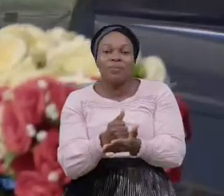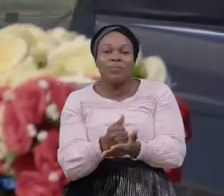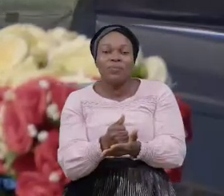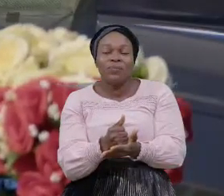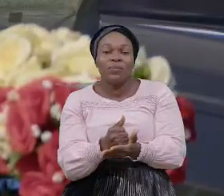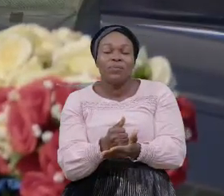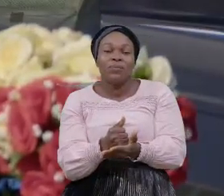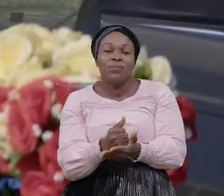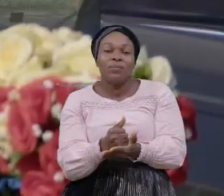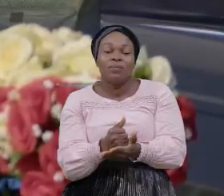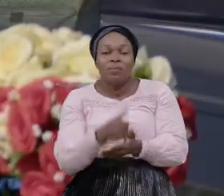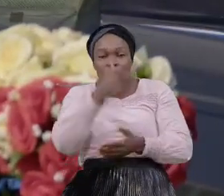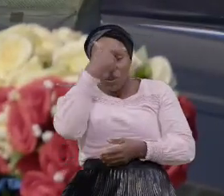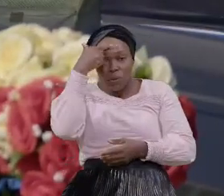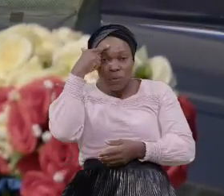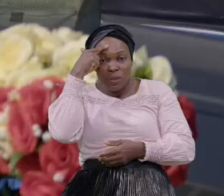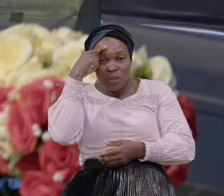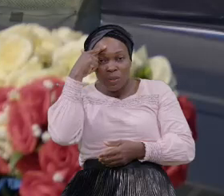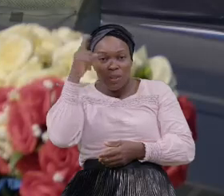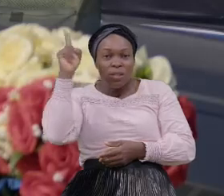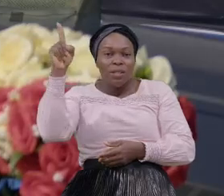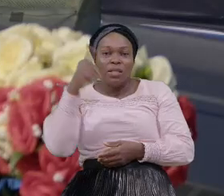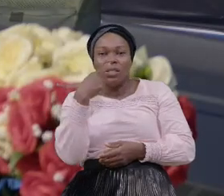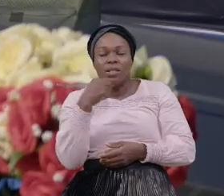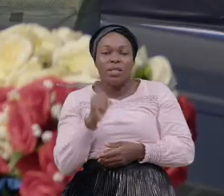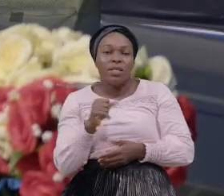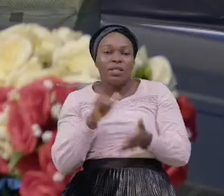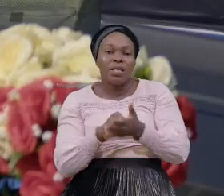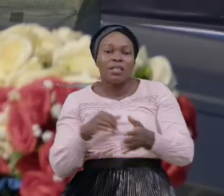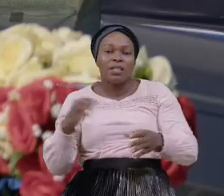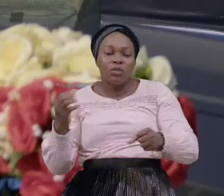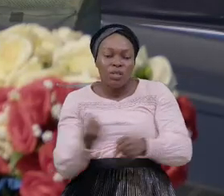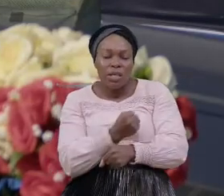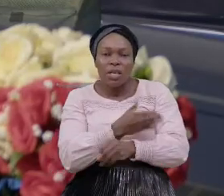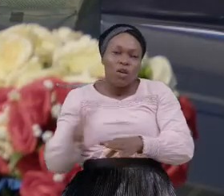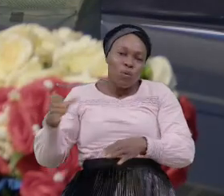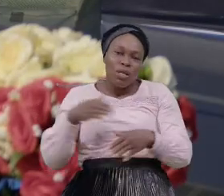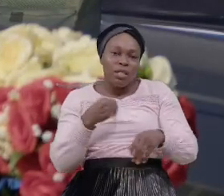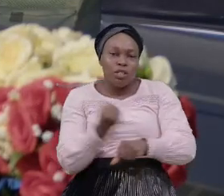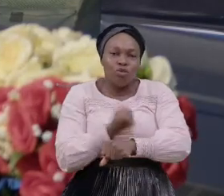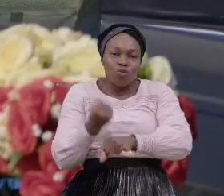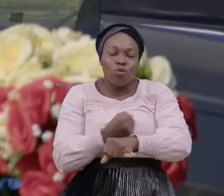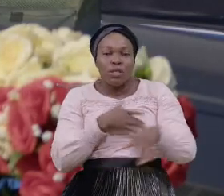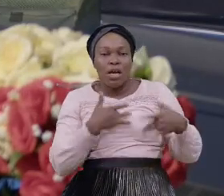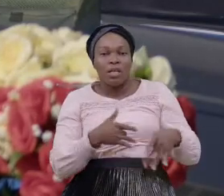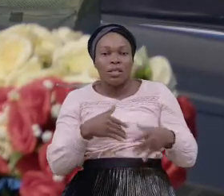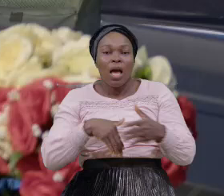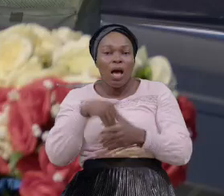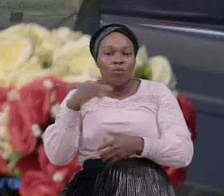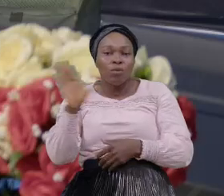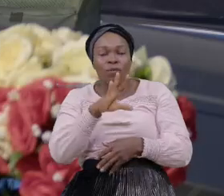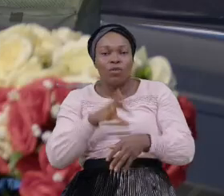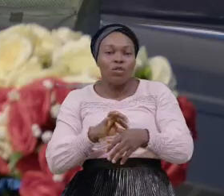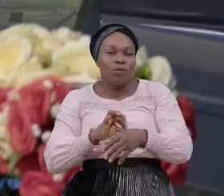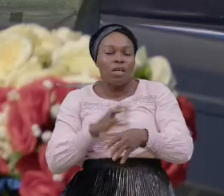Because it says, he'll take the stony heart out of your flesh and give you an heart